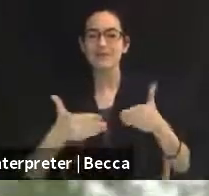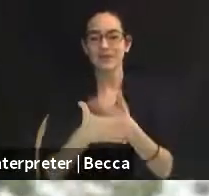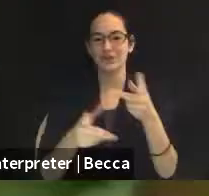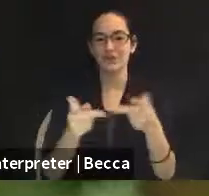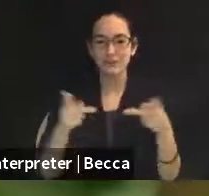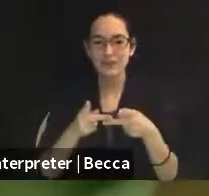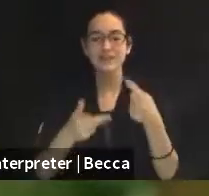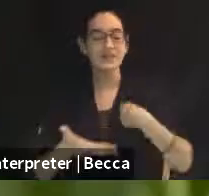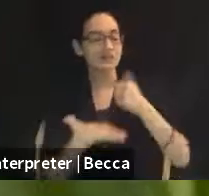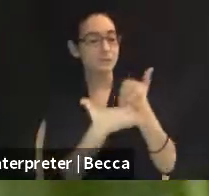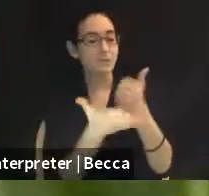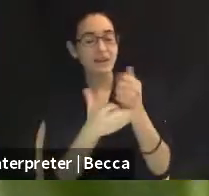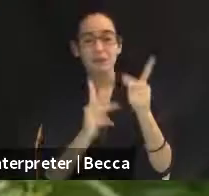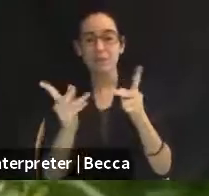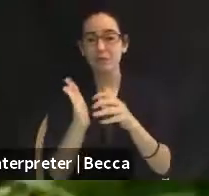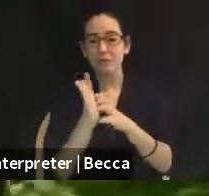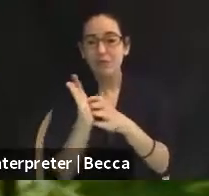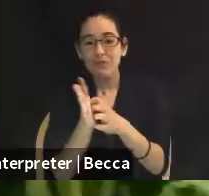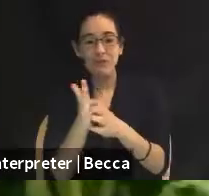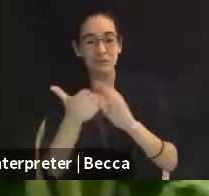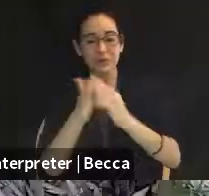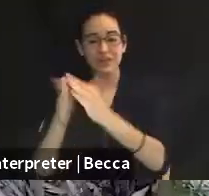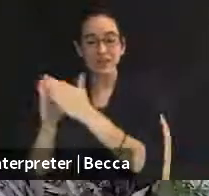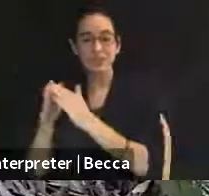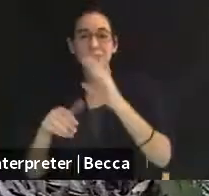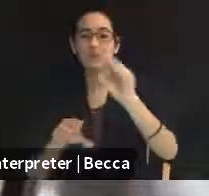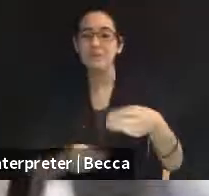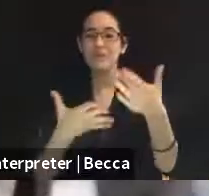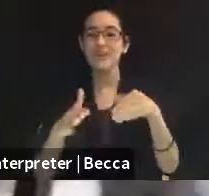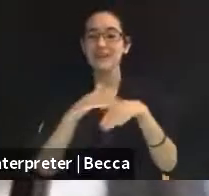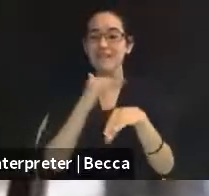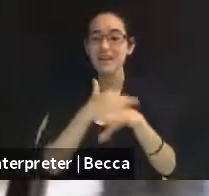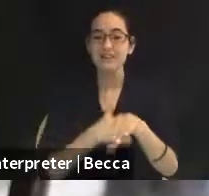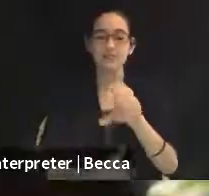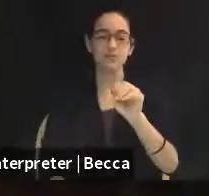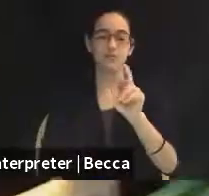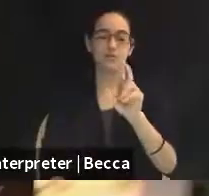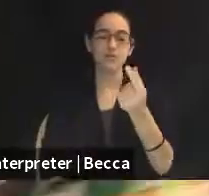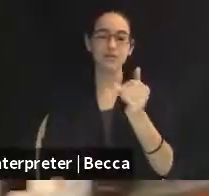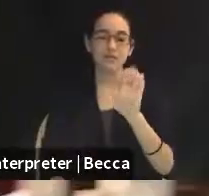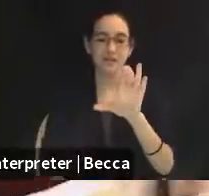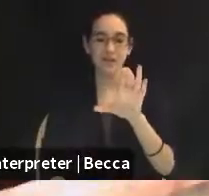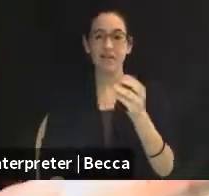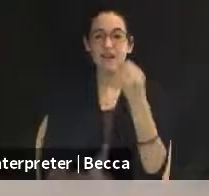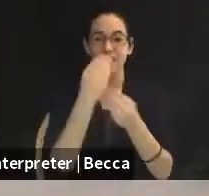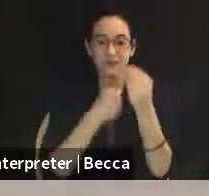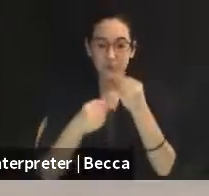We help the most vulnerable people in our community by providing access to organic produce and